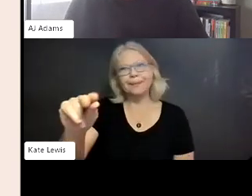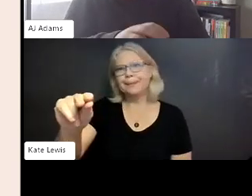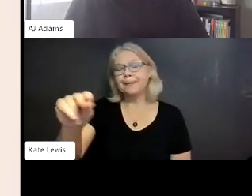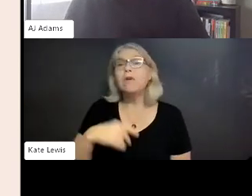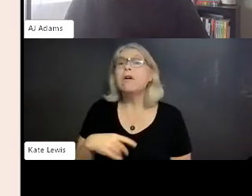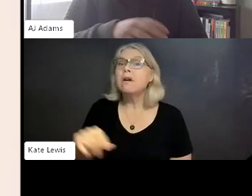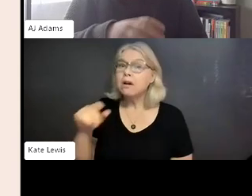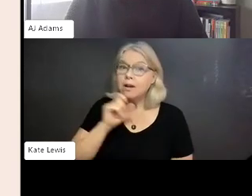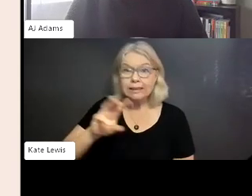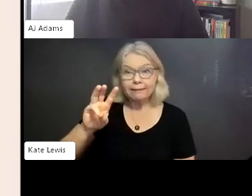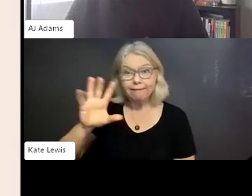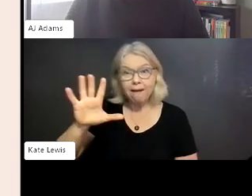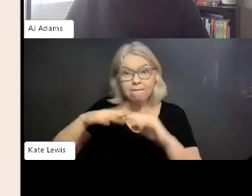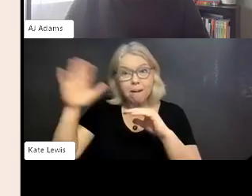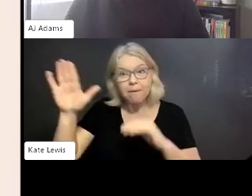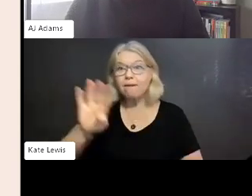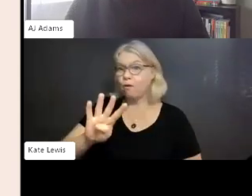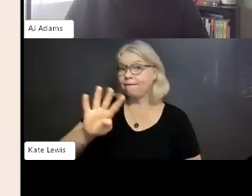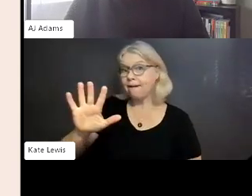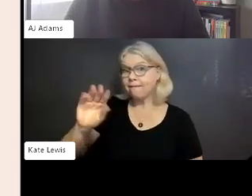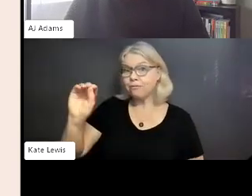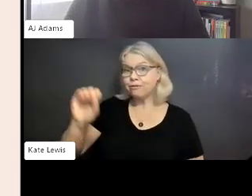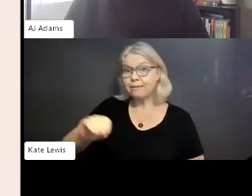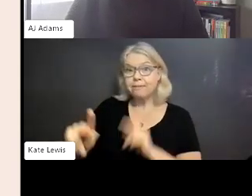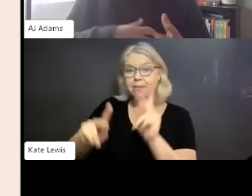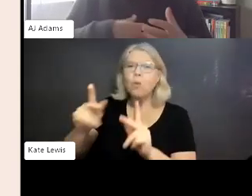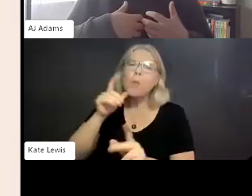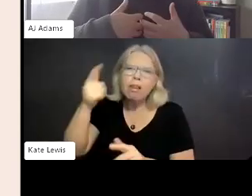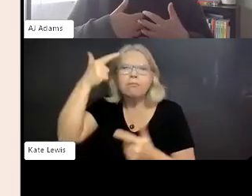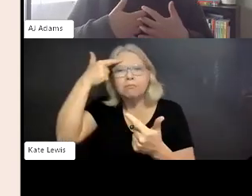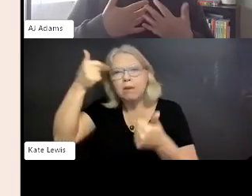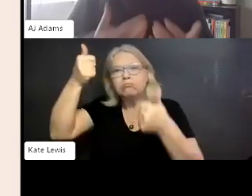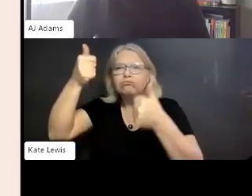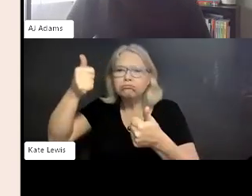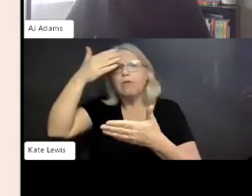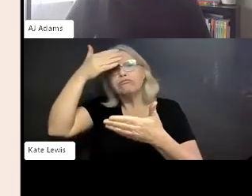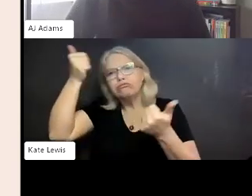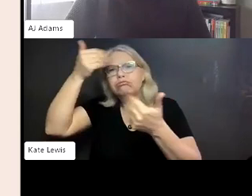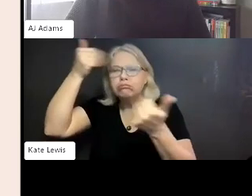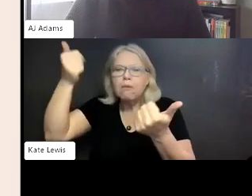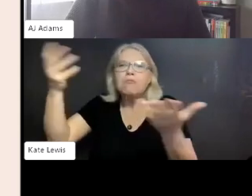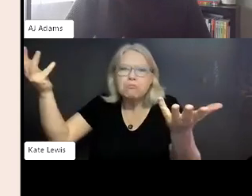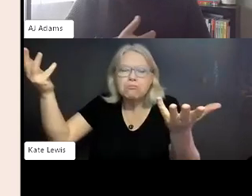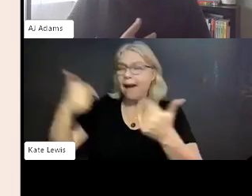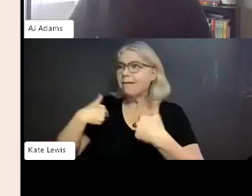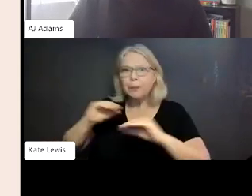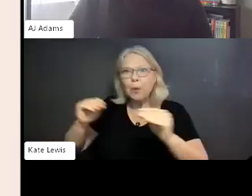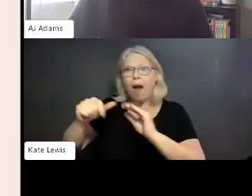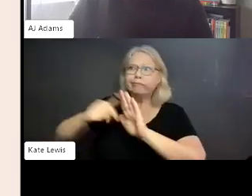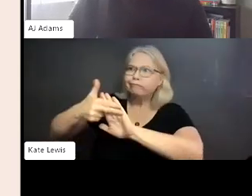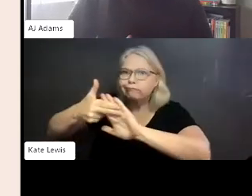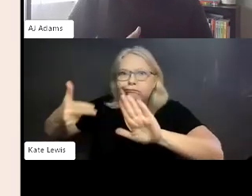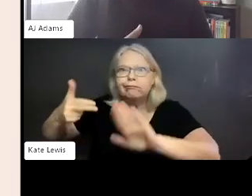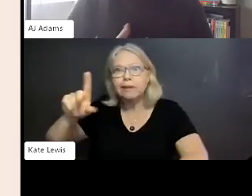older experience some form of memory loss in their life. And when there's no underlying medical conditions, such as